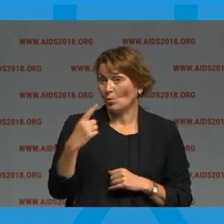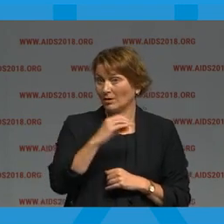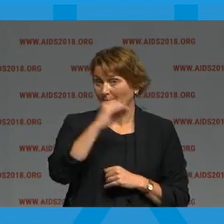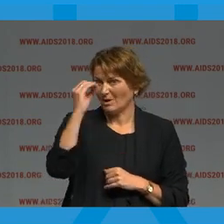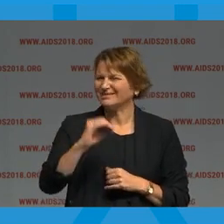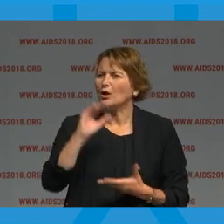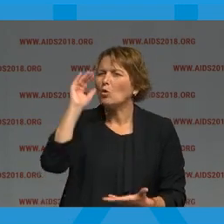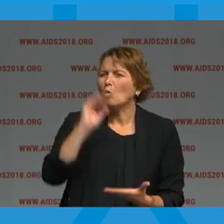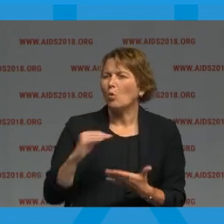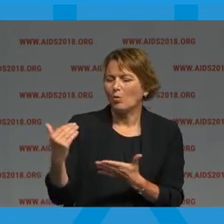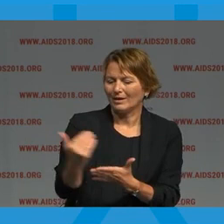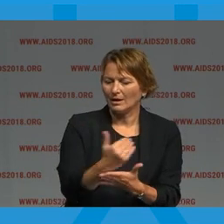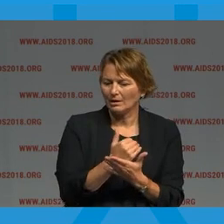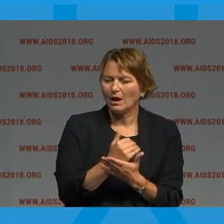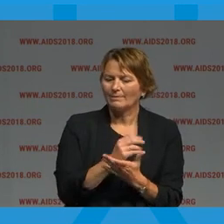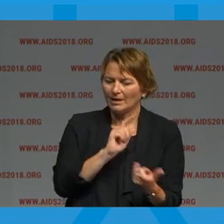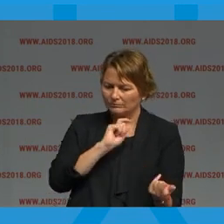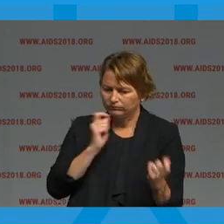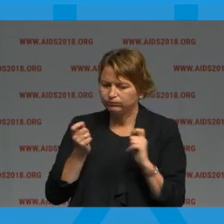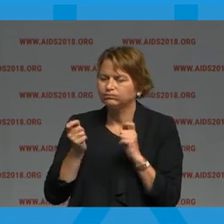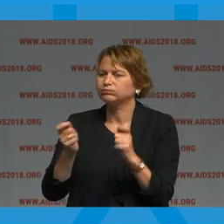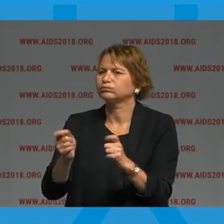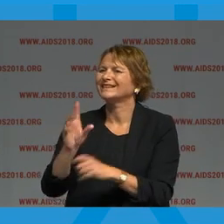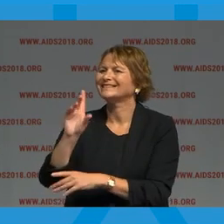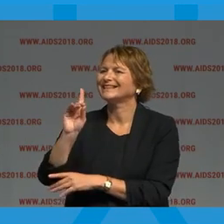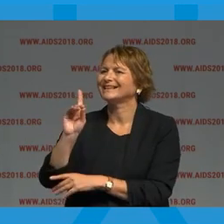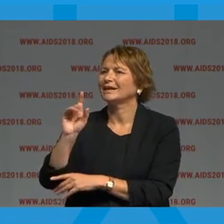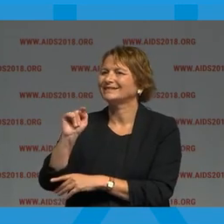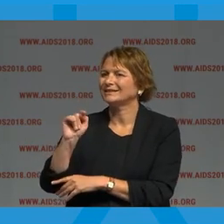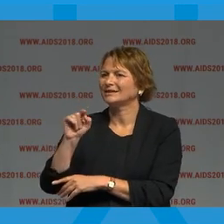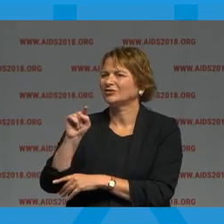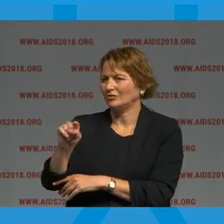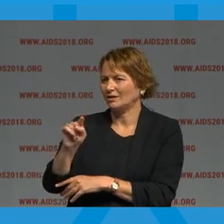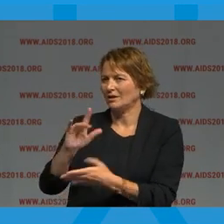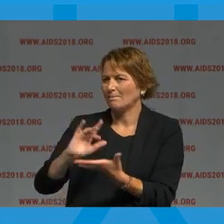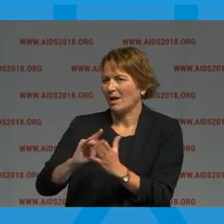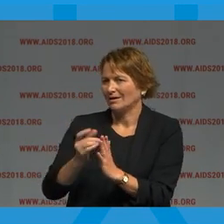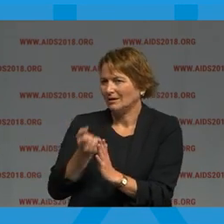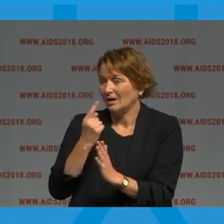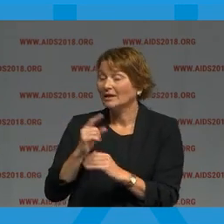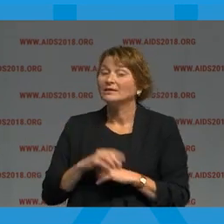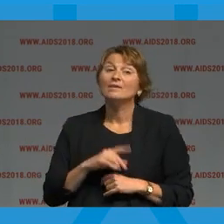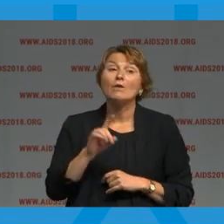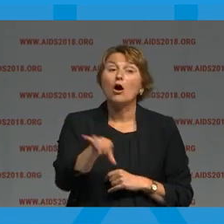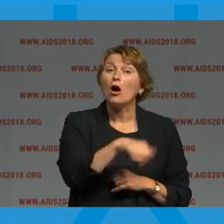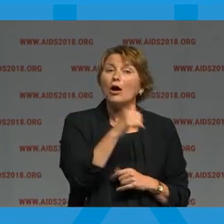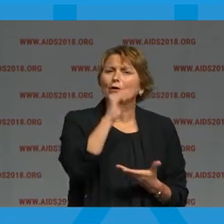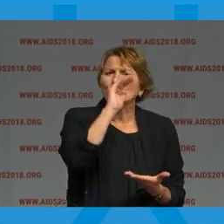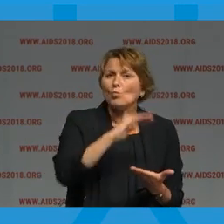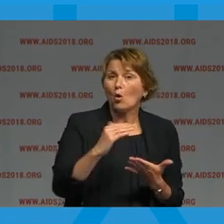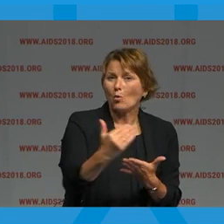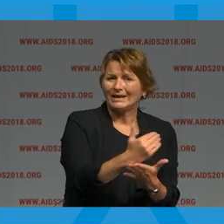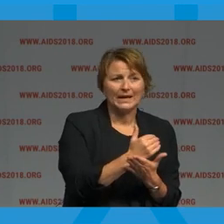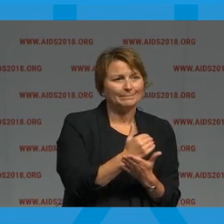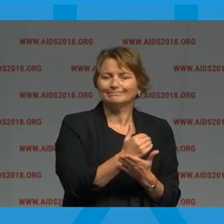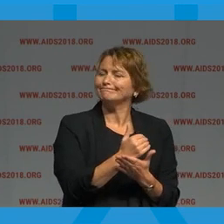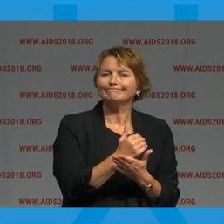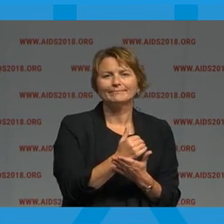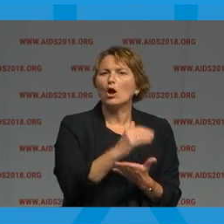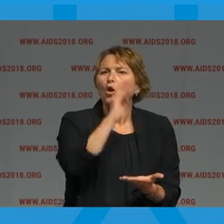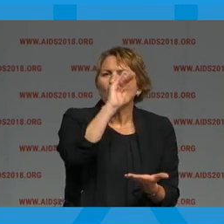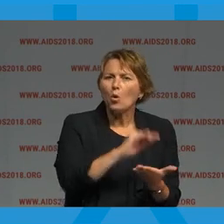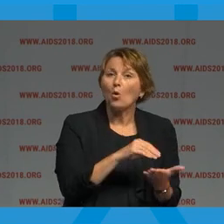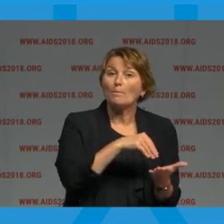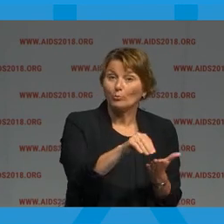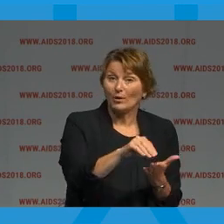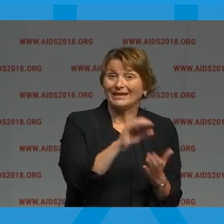to dolutegravir containing regimens. It's also true that in some middle income countries that do not qualify for the low price of dolutegravir,